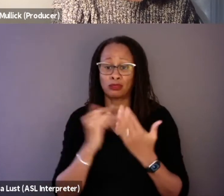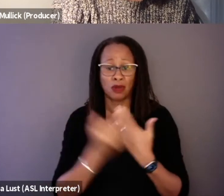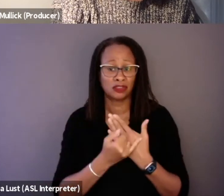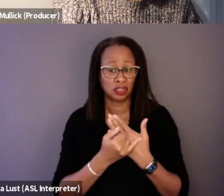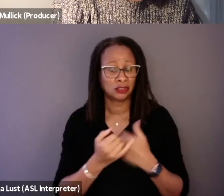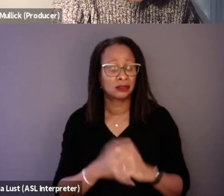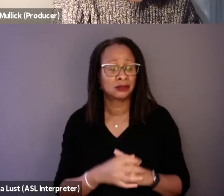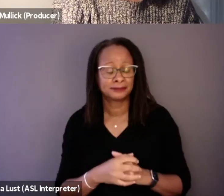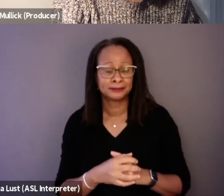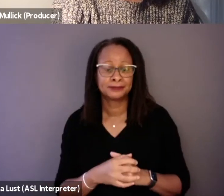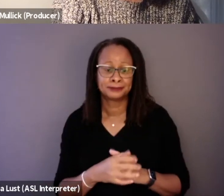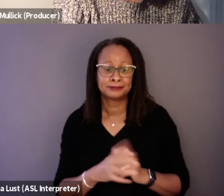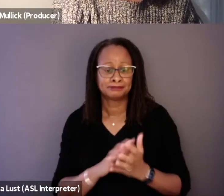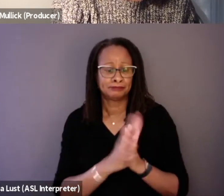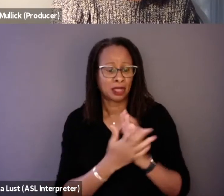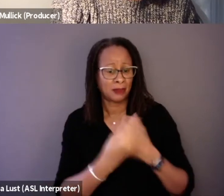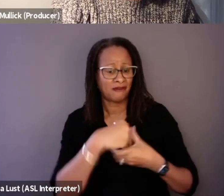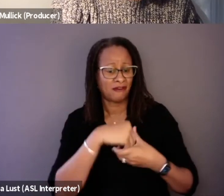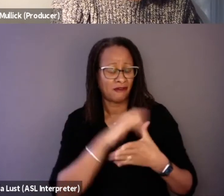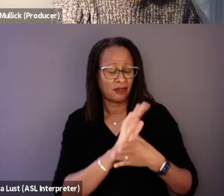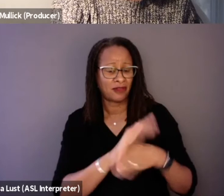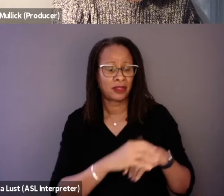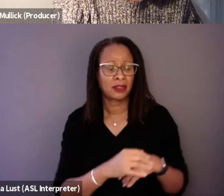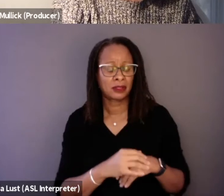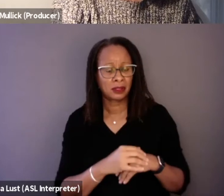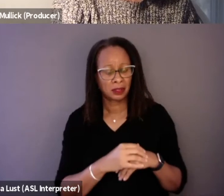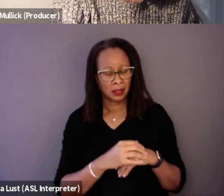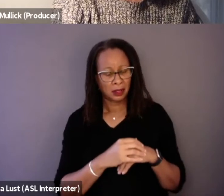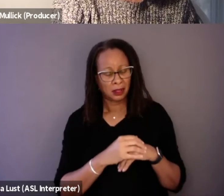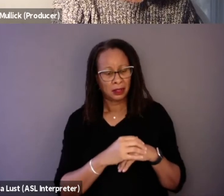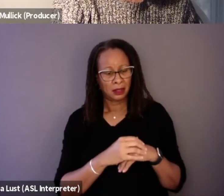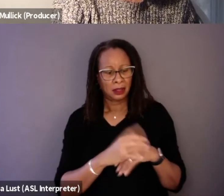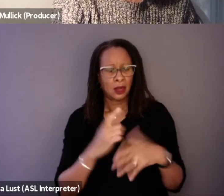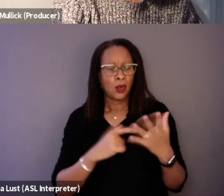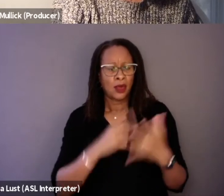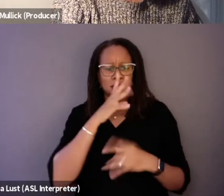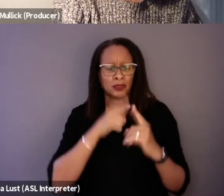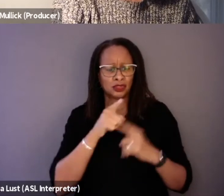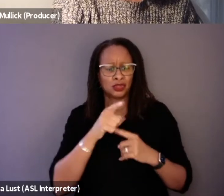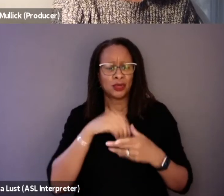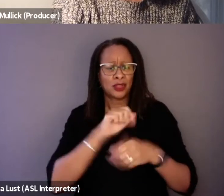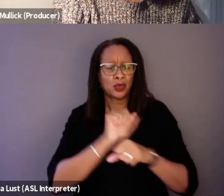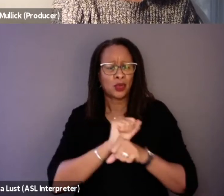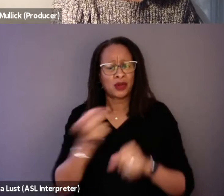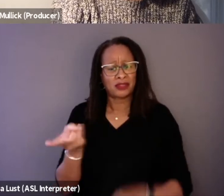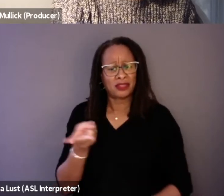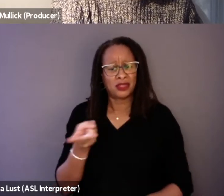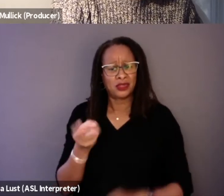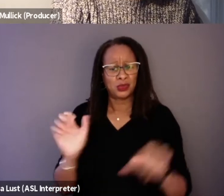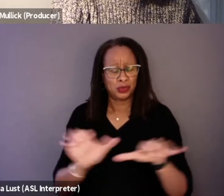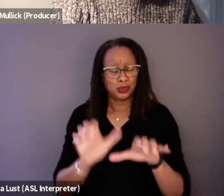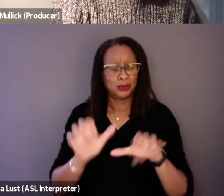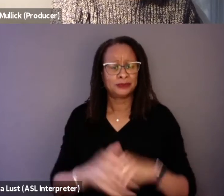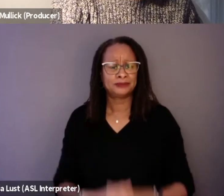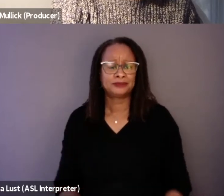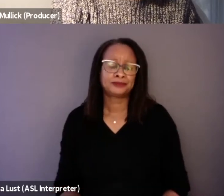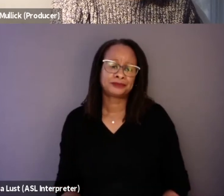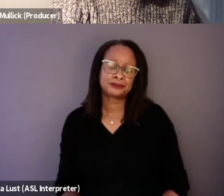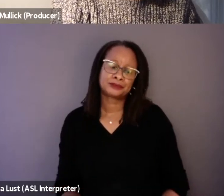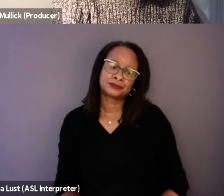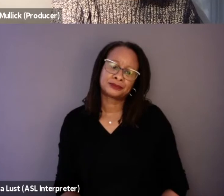Gulistan and get involved in the film? And what spoke to you in the work that they were doing? Well,